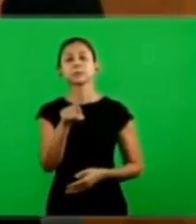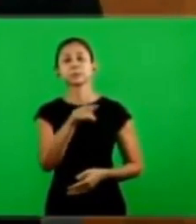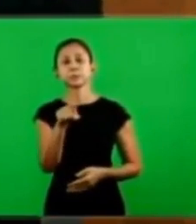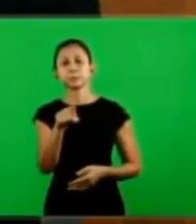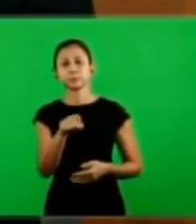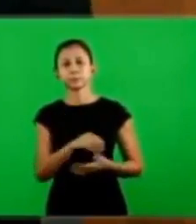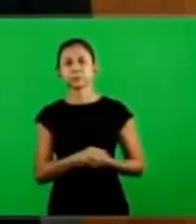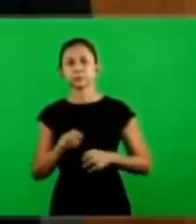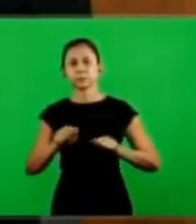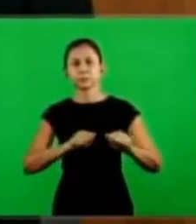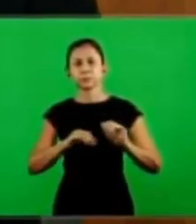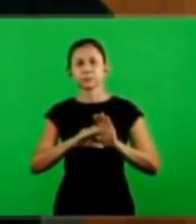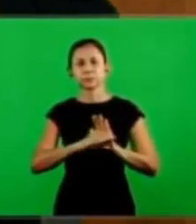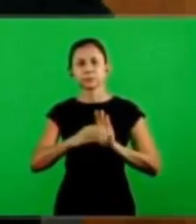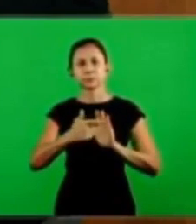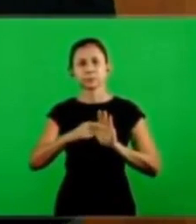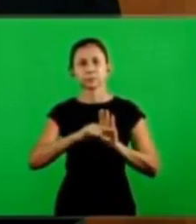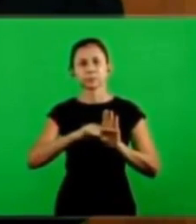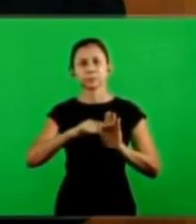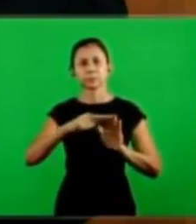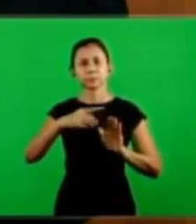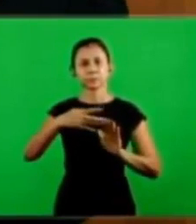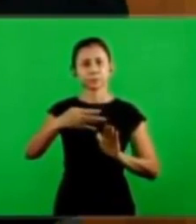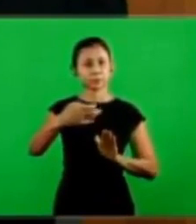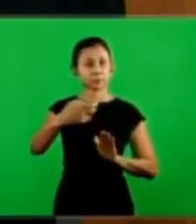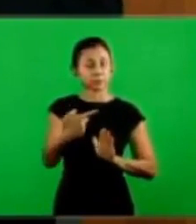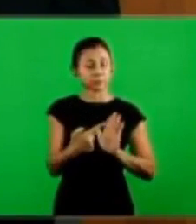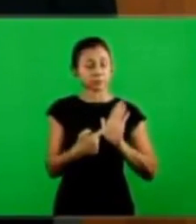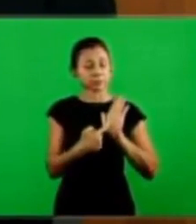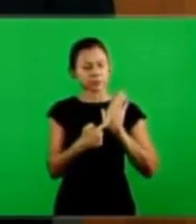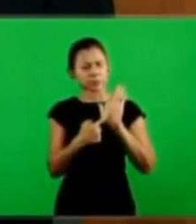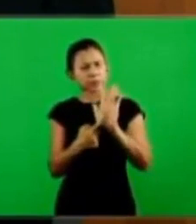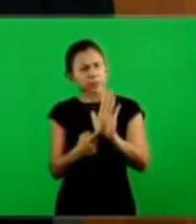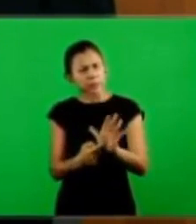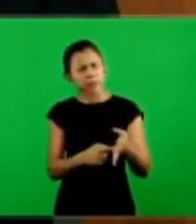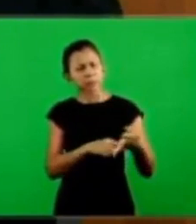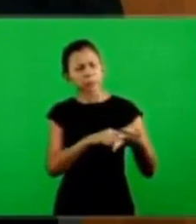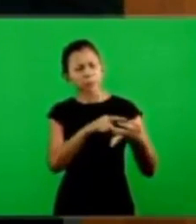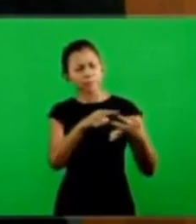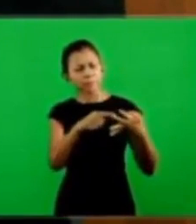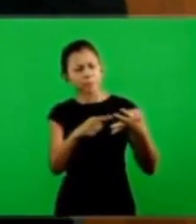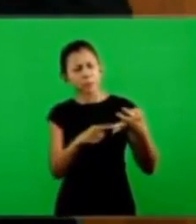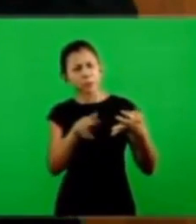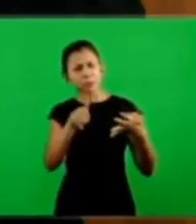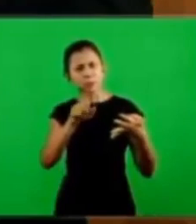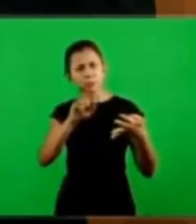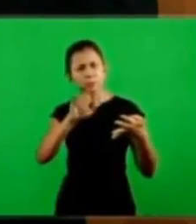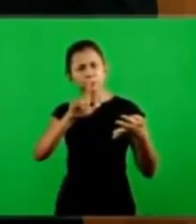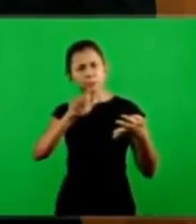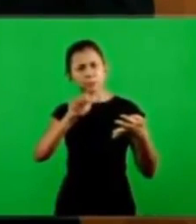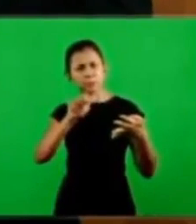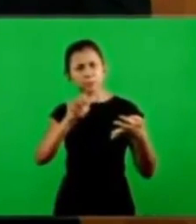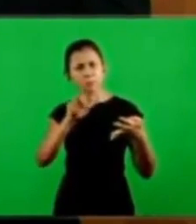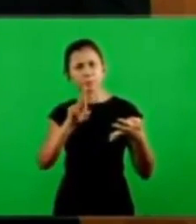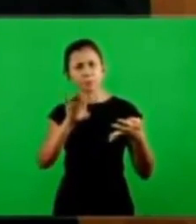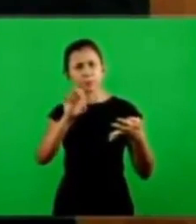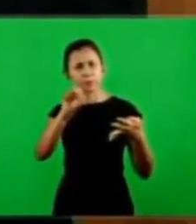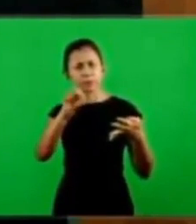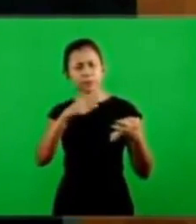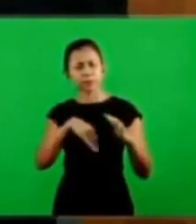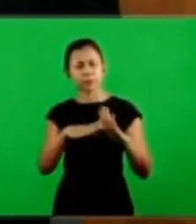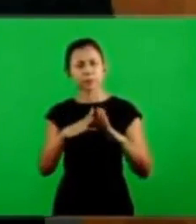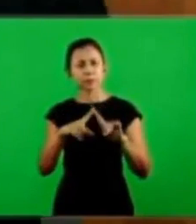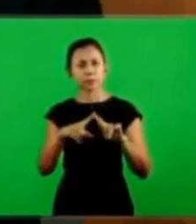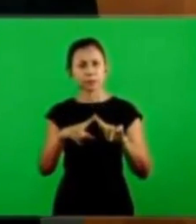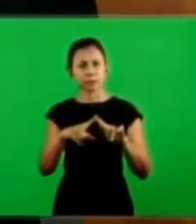topics. So you're going to read Acts 2:42, and you're going to cite